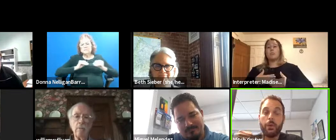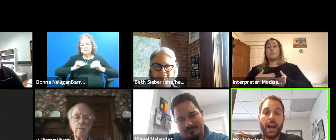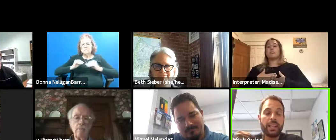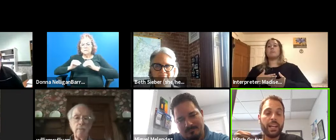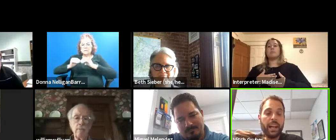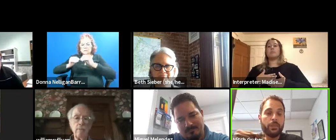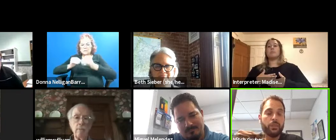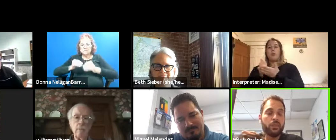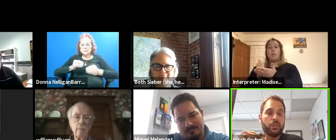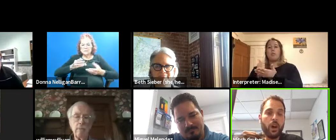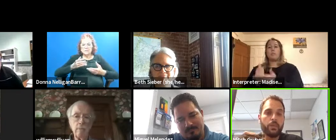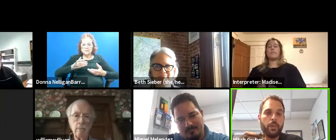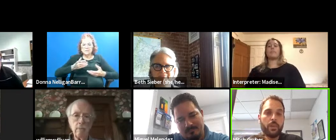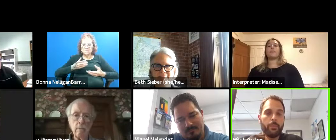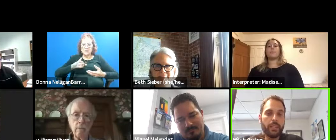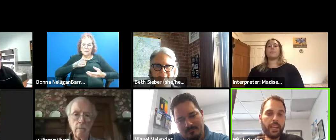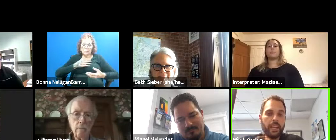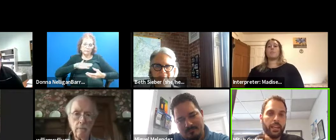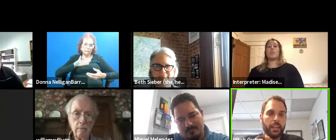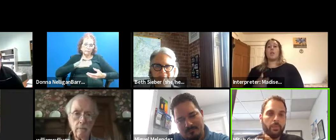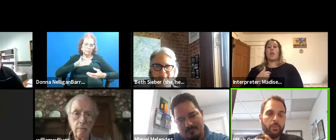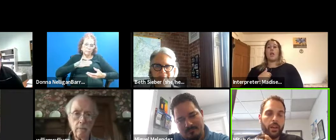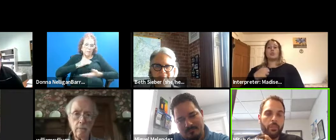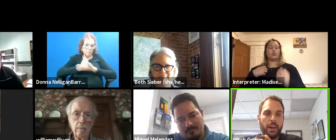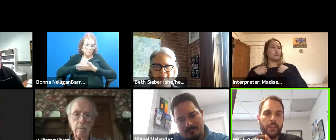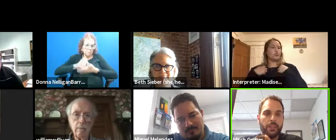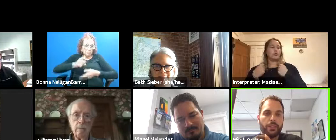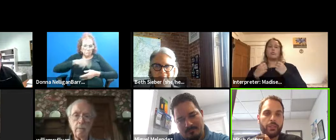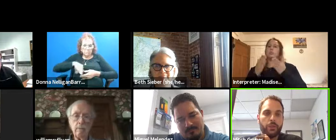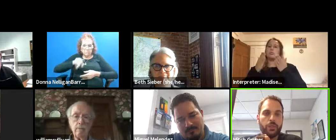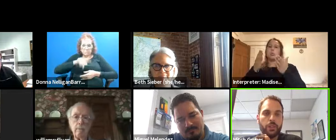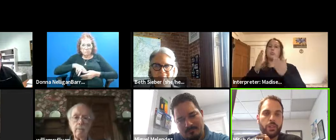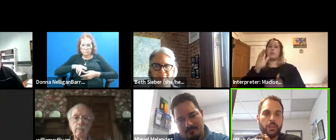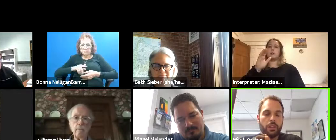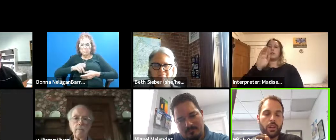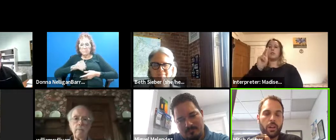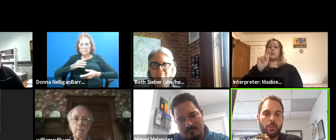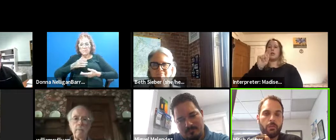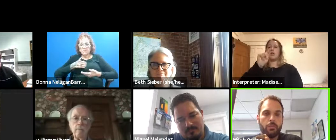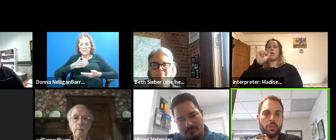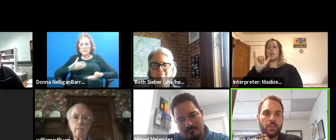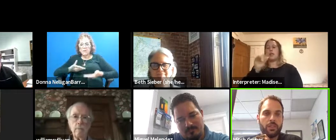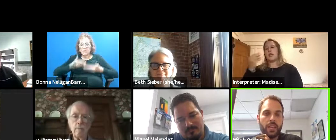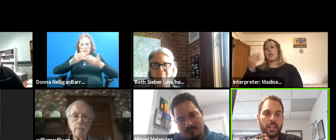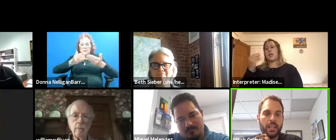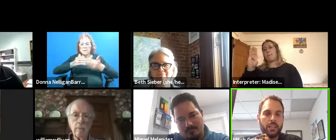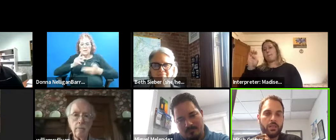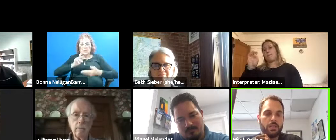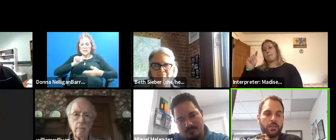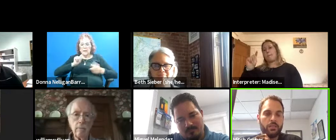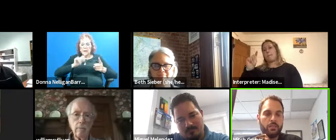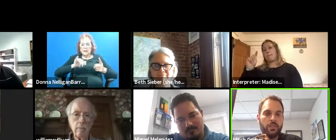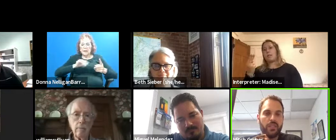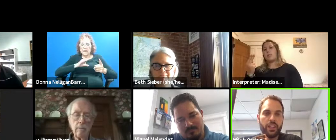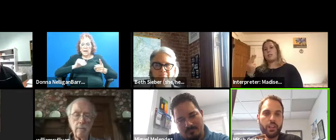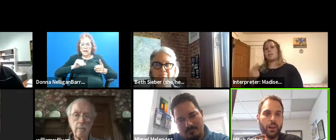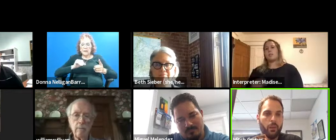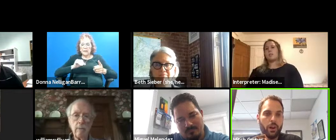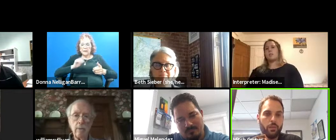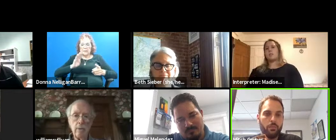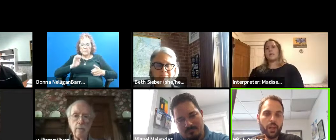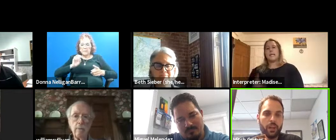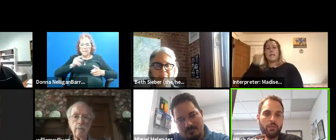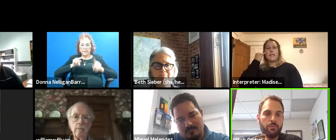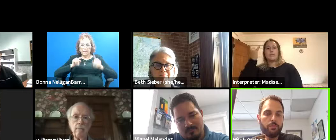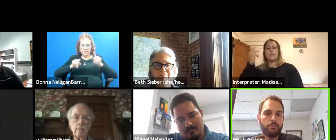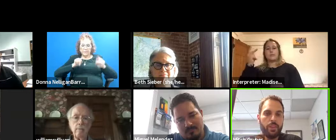be a problem. I would strongly recommend Katie and Beth, if the 2 of you could just at least figure out